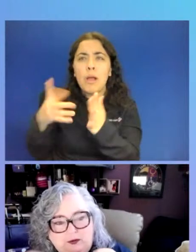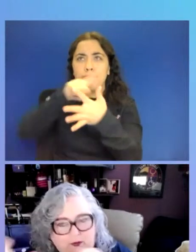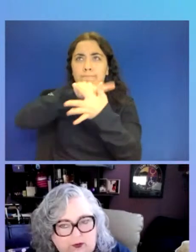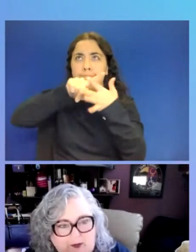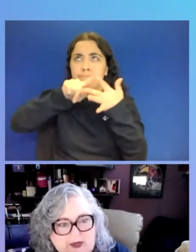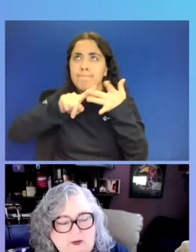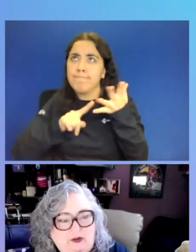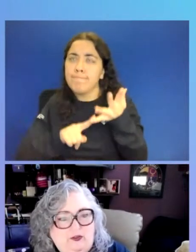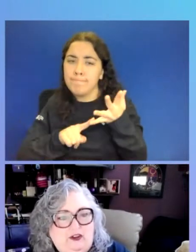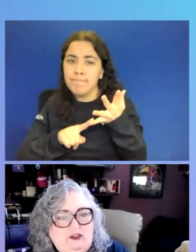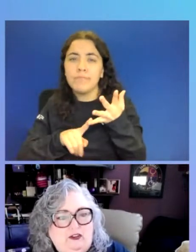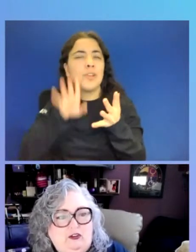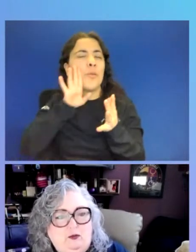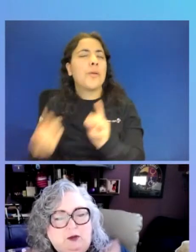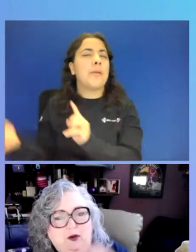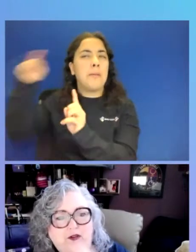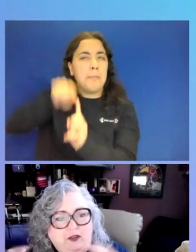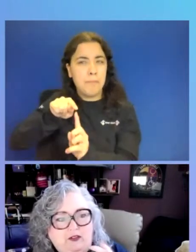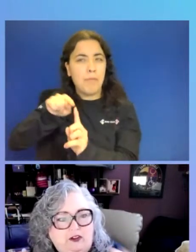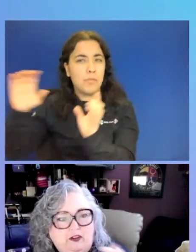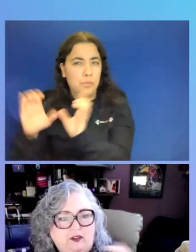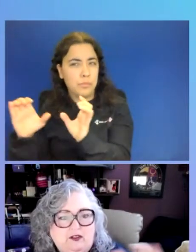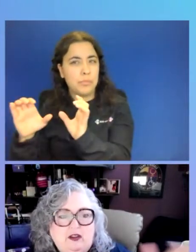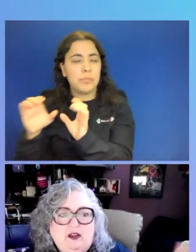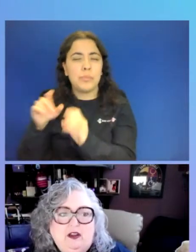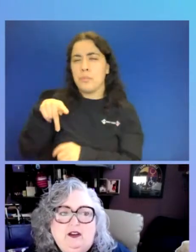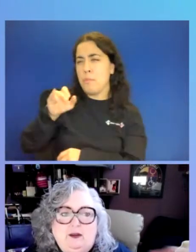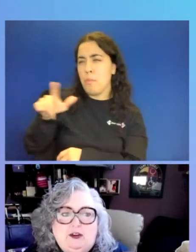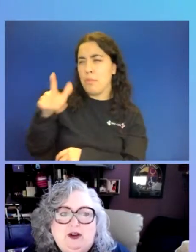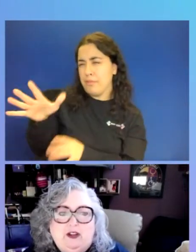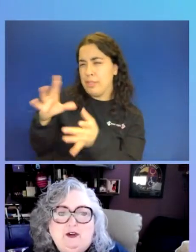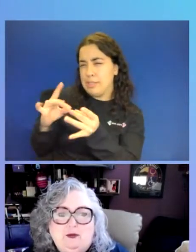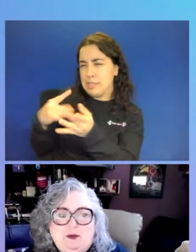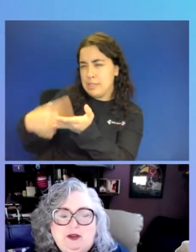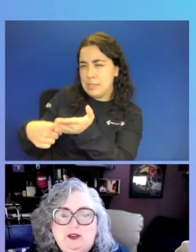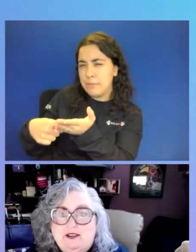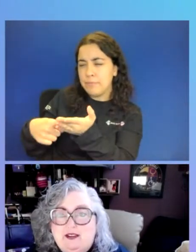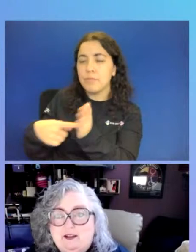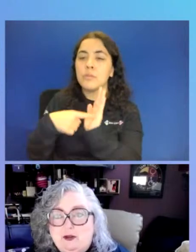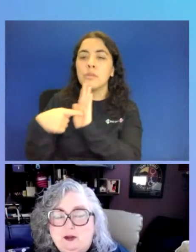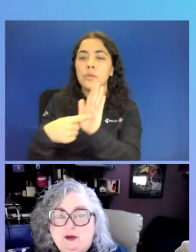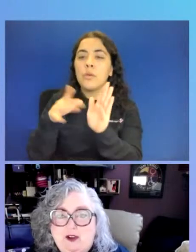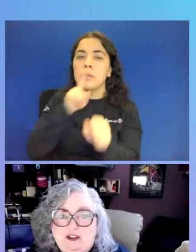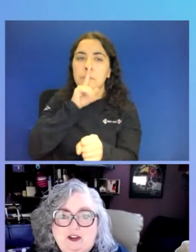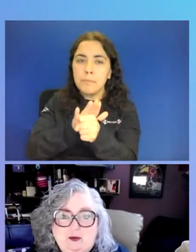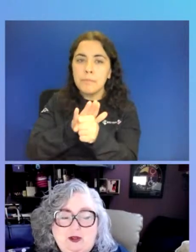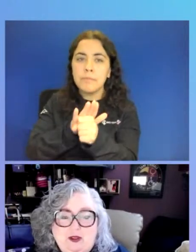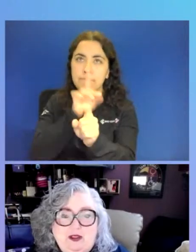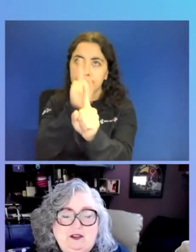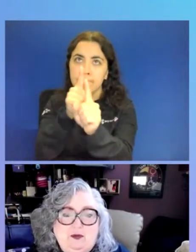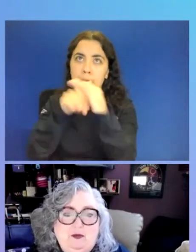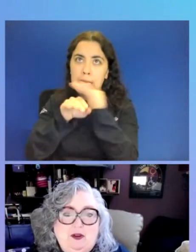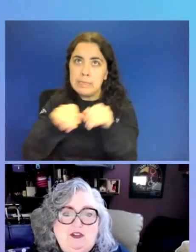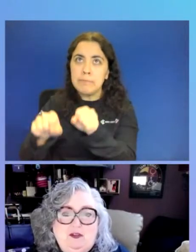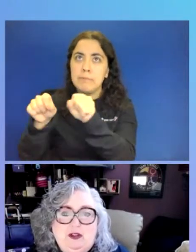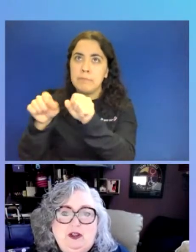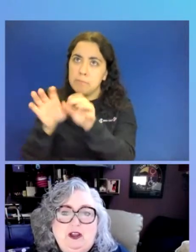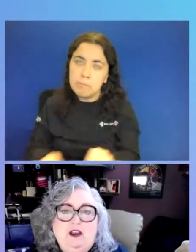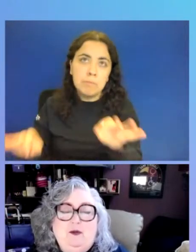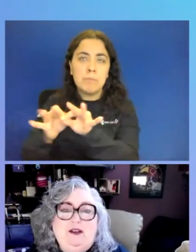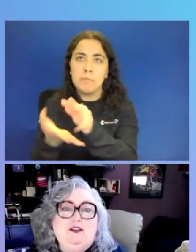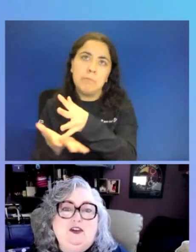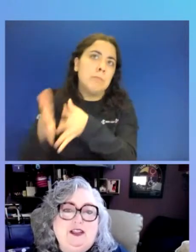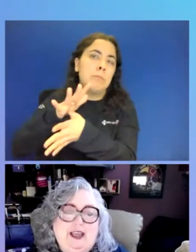So we'll come back to what certifications are issued, and Paul's kind of touched on this. Demonstrating your commitment to the accessibility profession is one of the things that Paul mentioned.